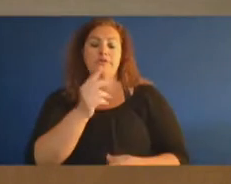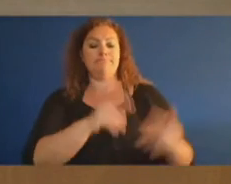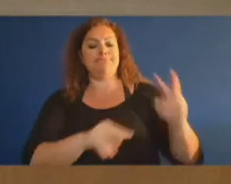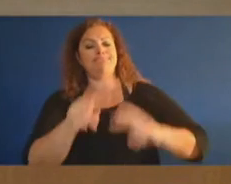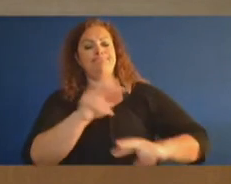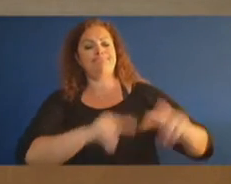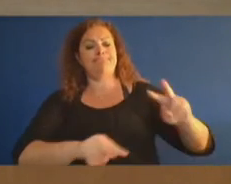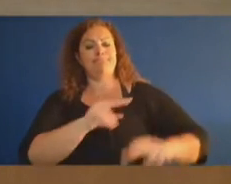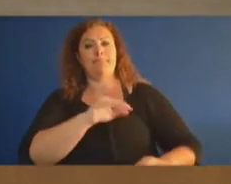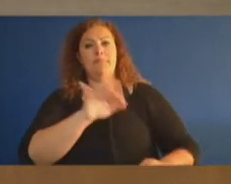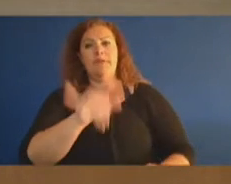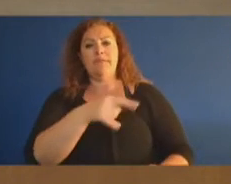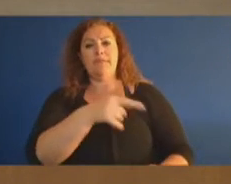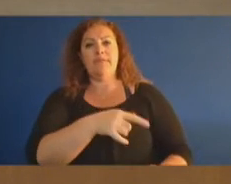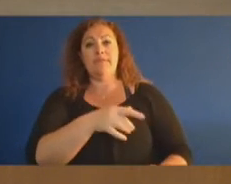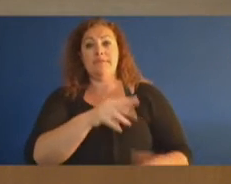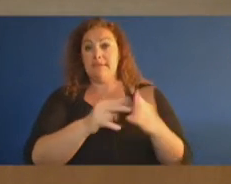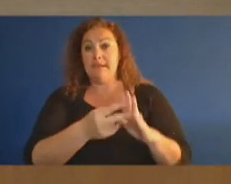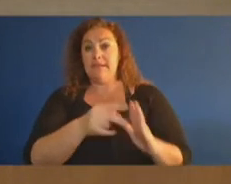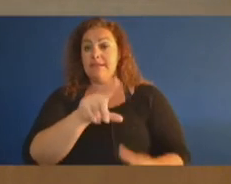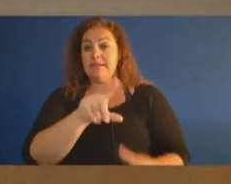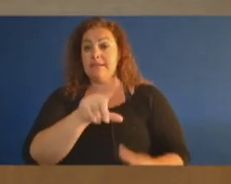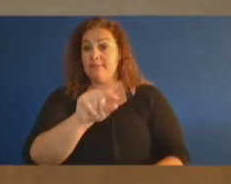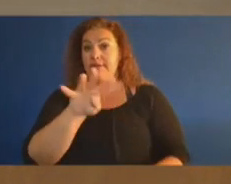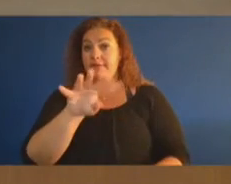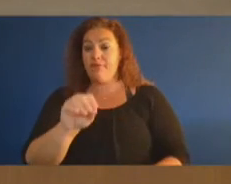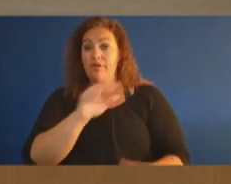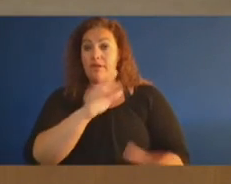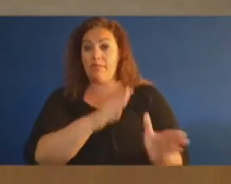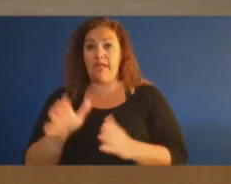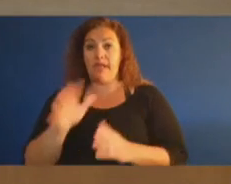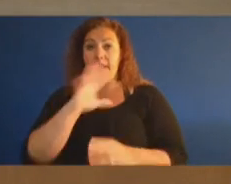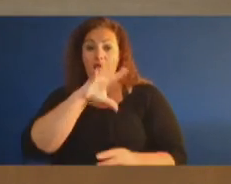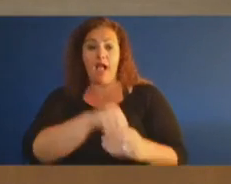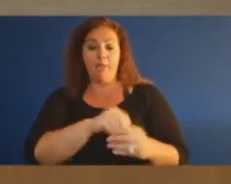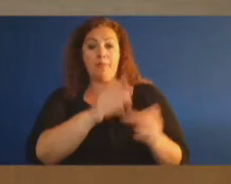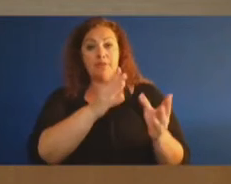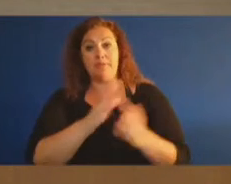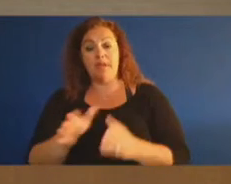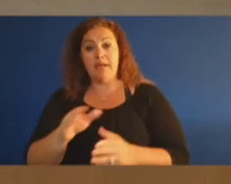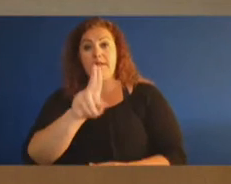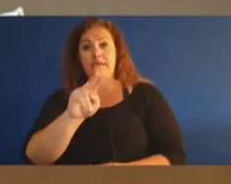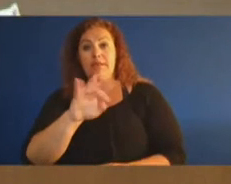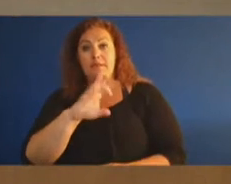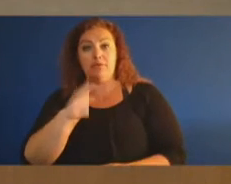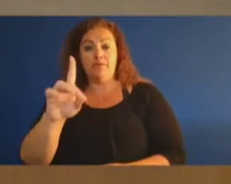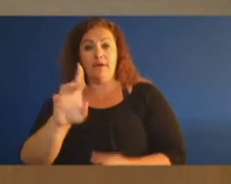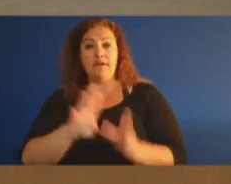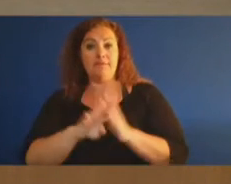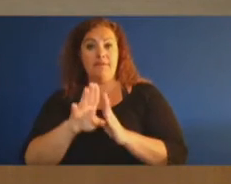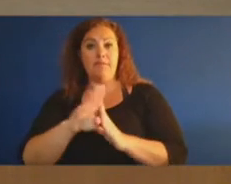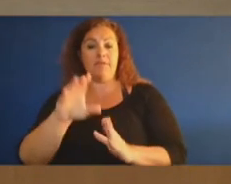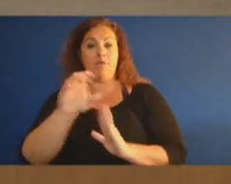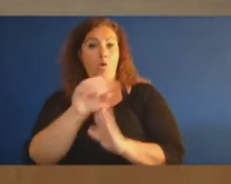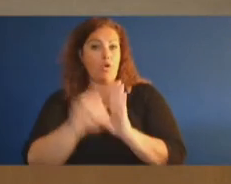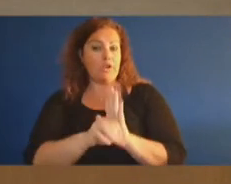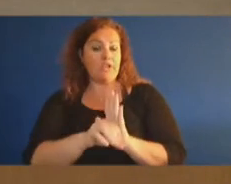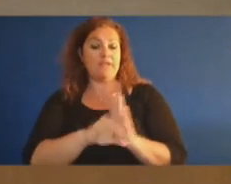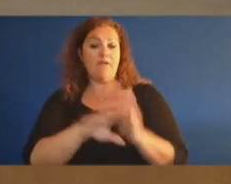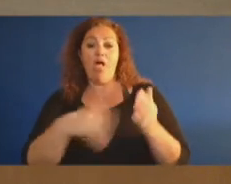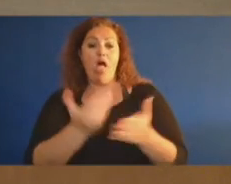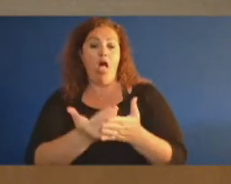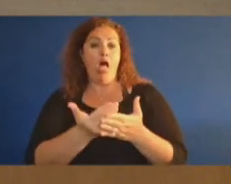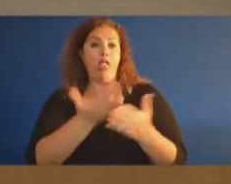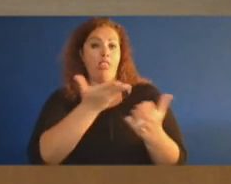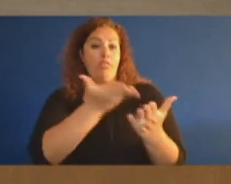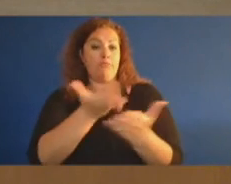intended um the 20 240 plan the comprehensive plan the uh unified development ordinance are all documents